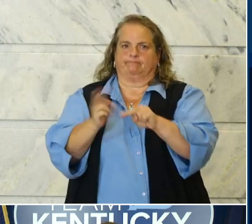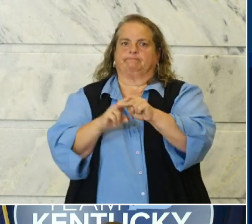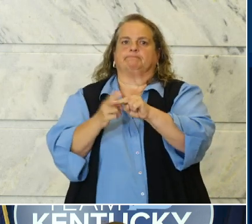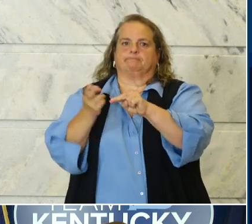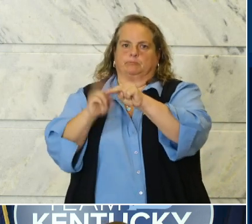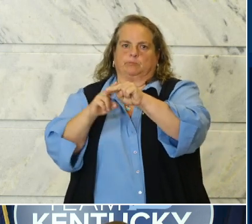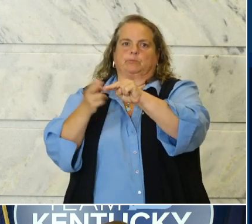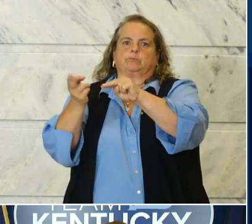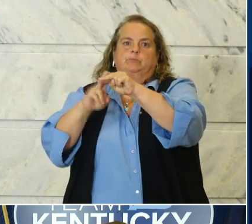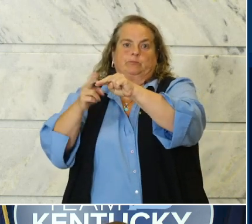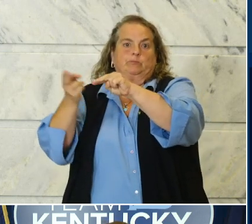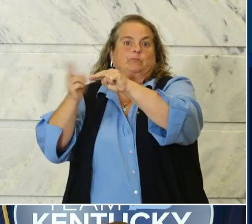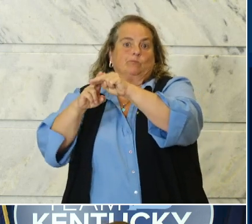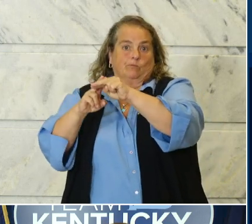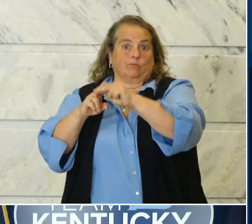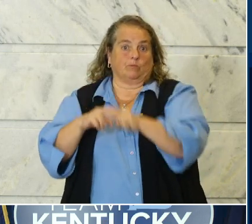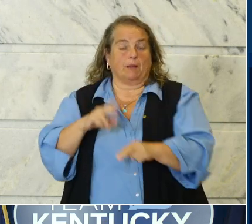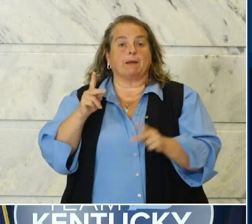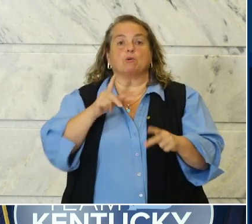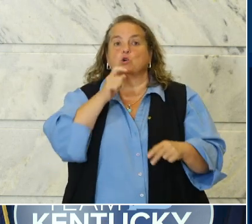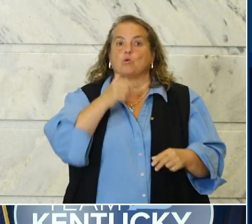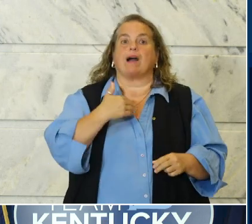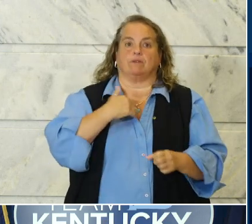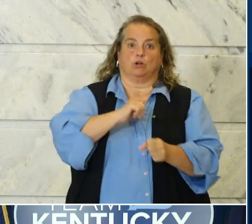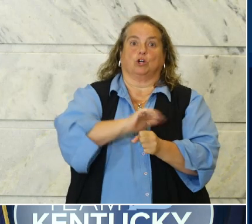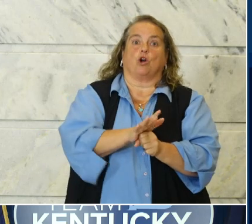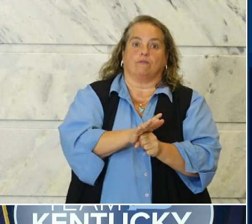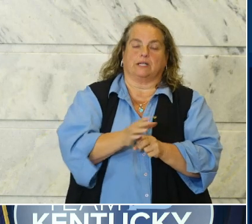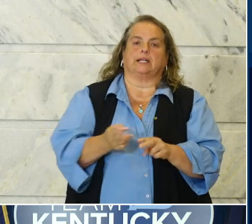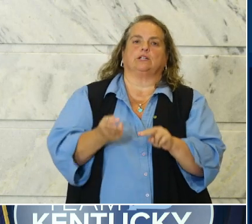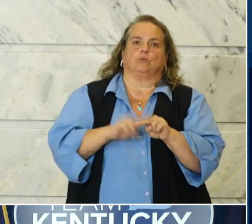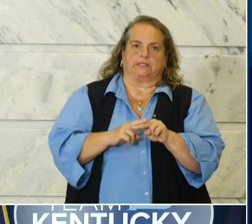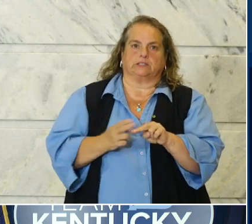rate also continues to increase.